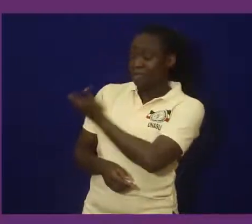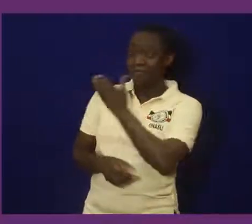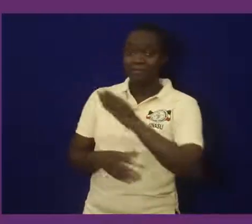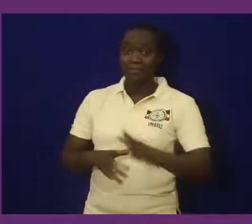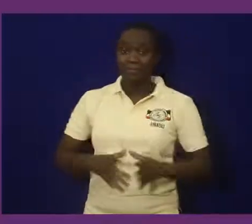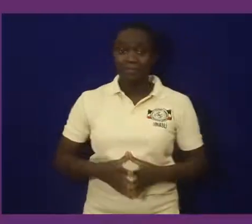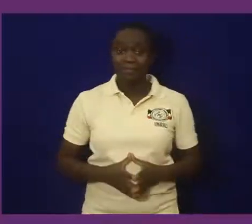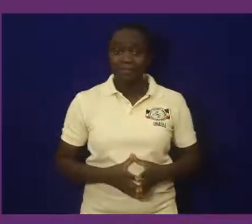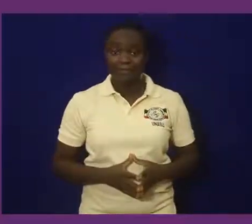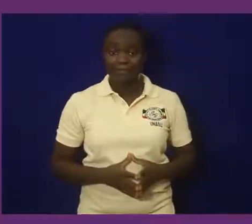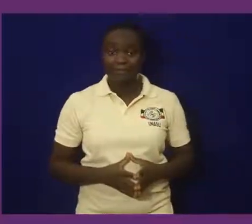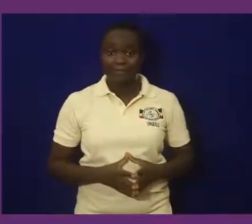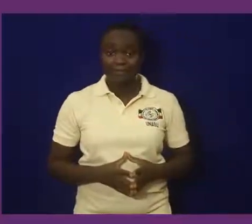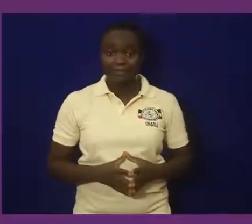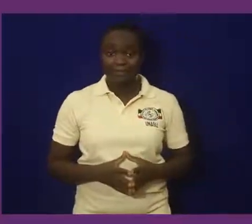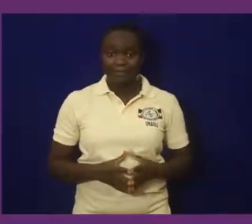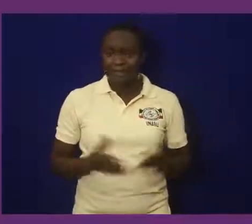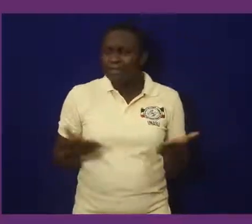screen.